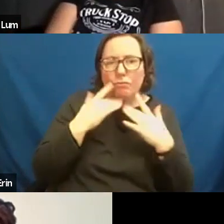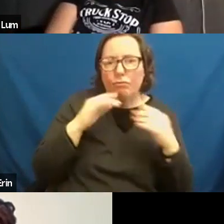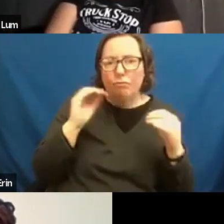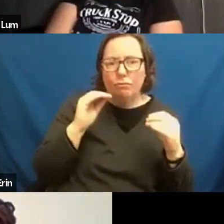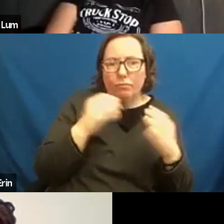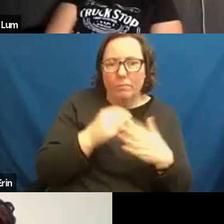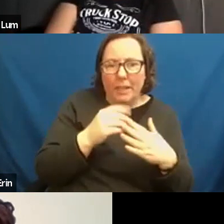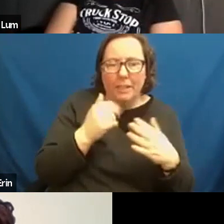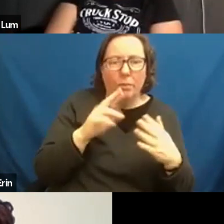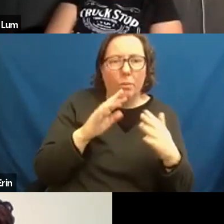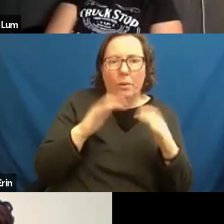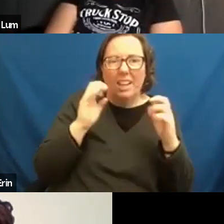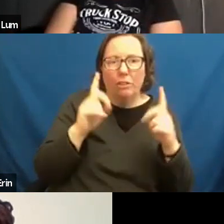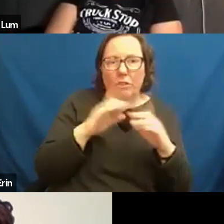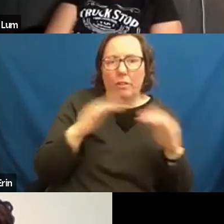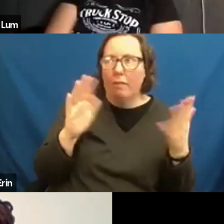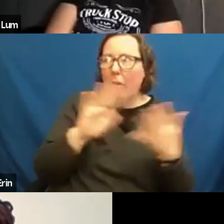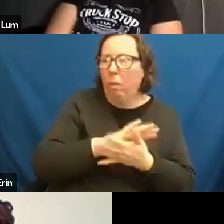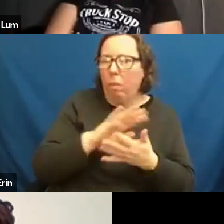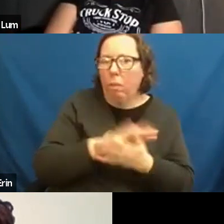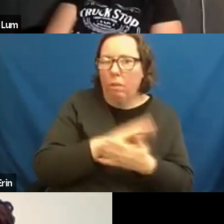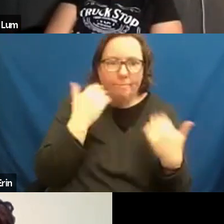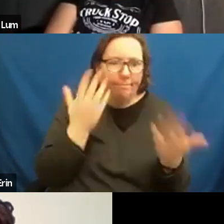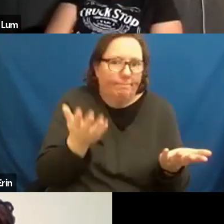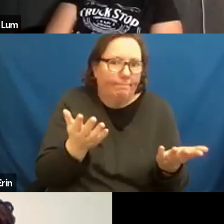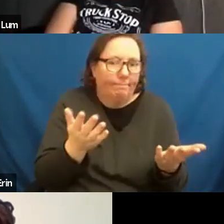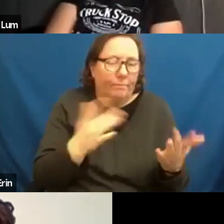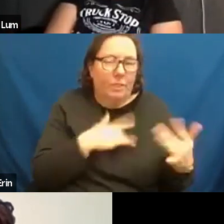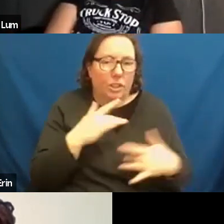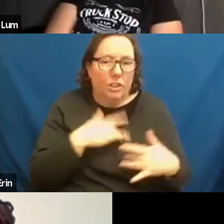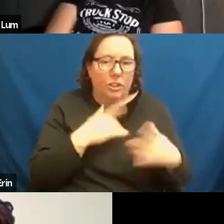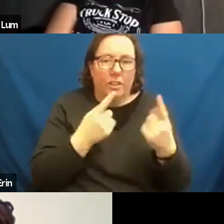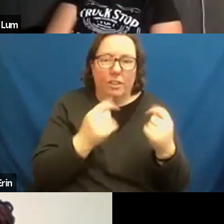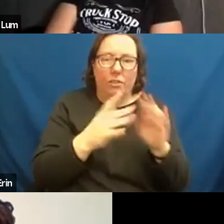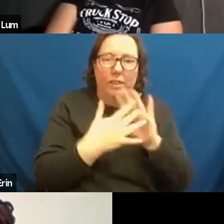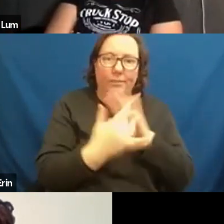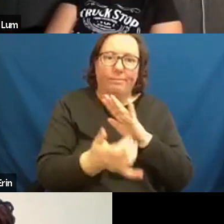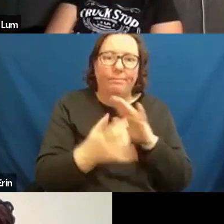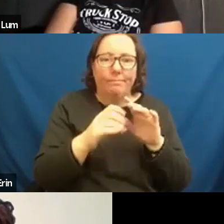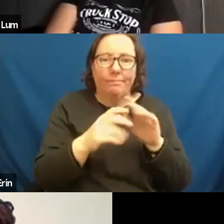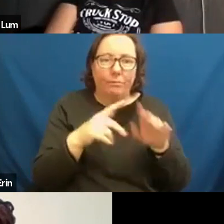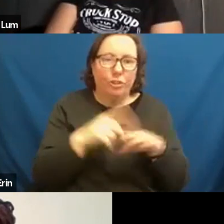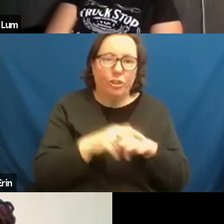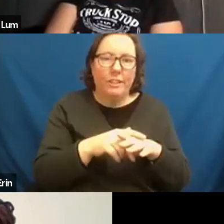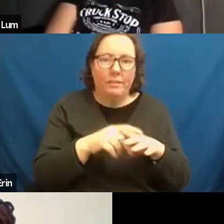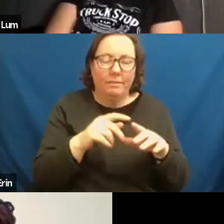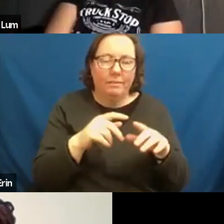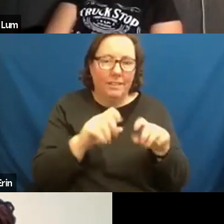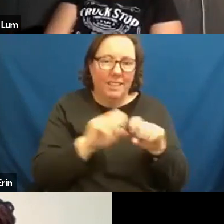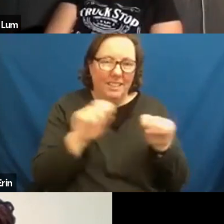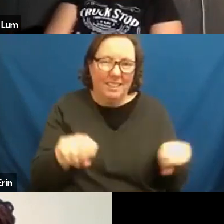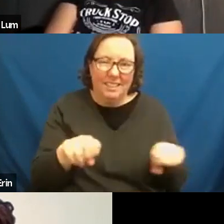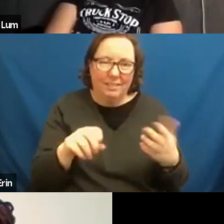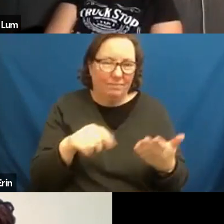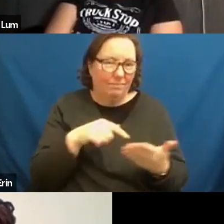And so there was a concern that there would be cheating, in essence,